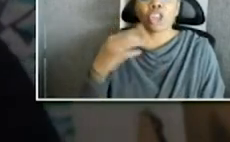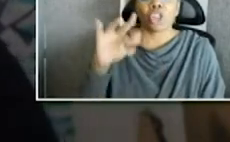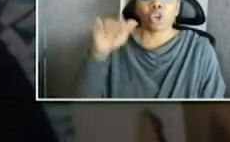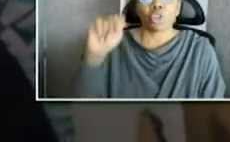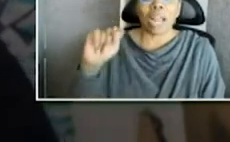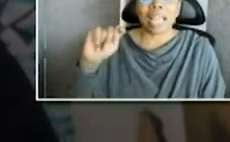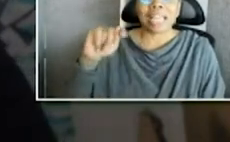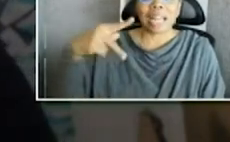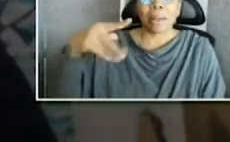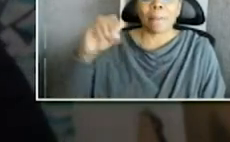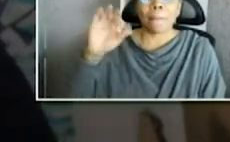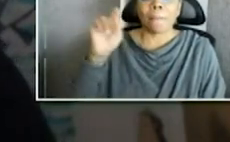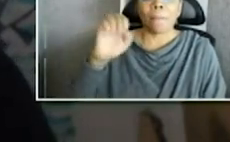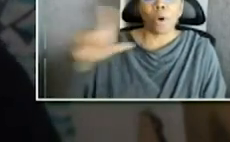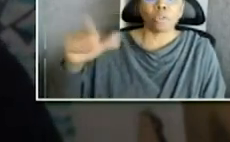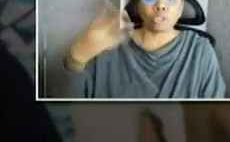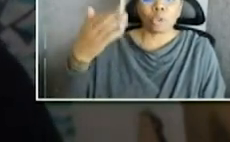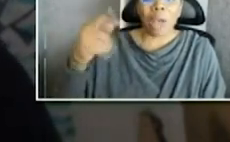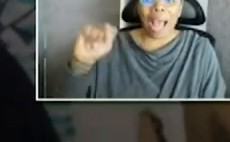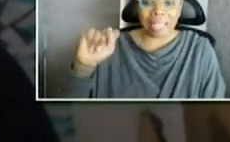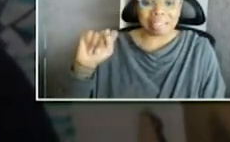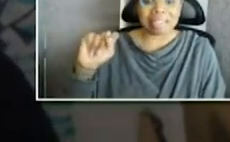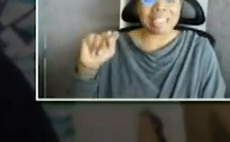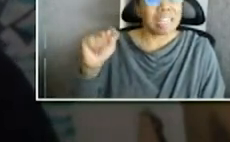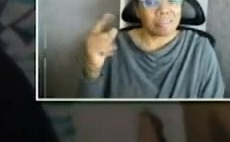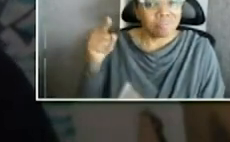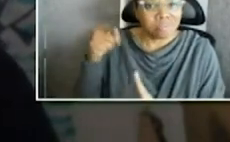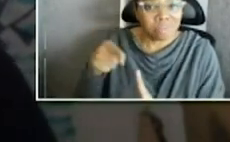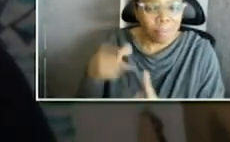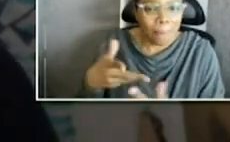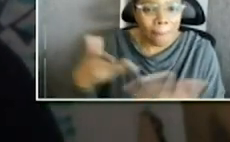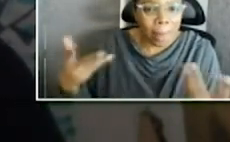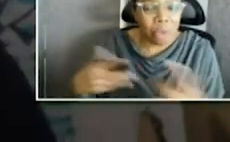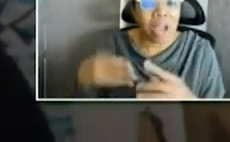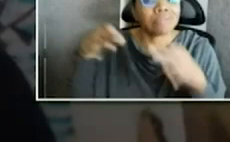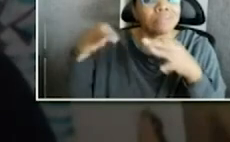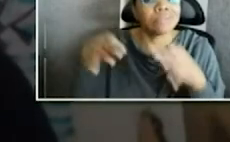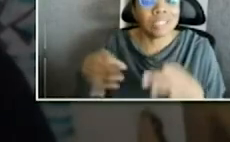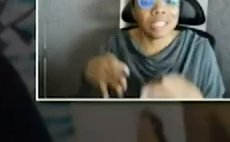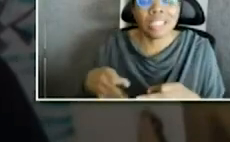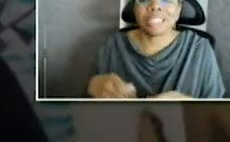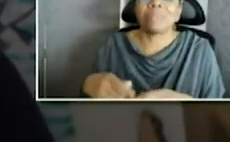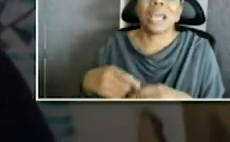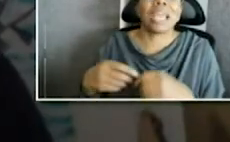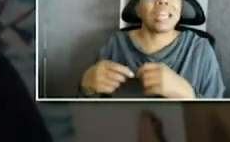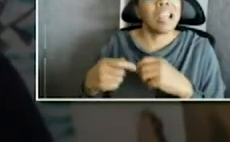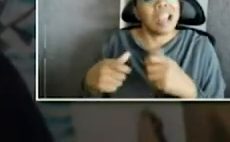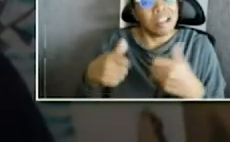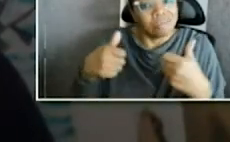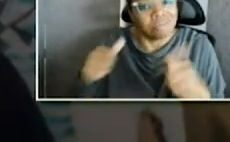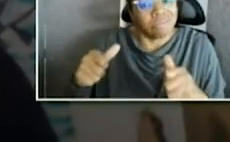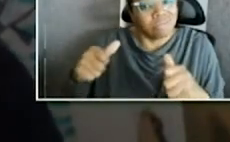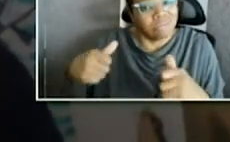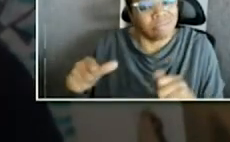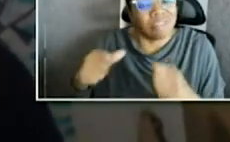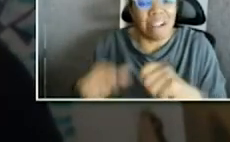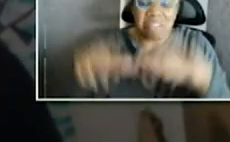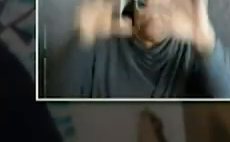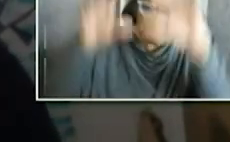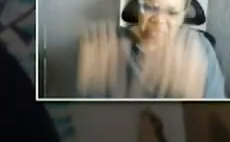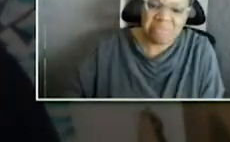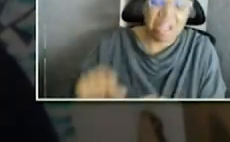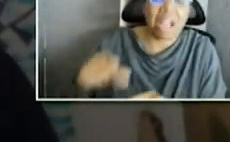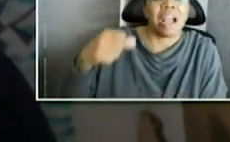to dismantle the U.S. Postal Service, a campaign that started long before the current Postmaster General, Louis DeJoy. We